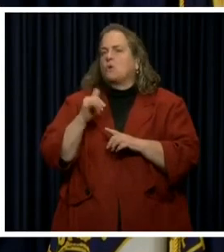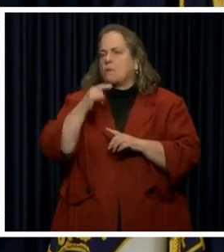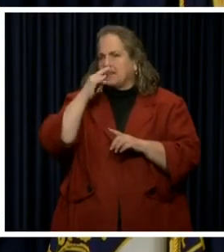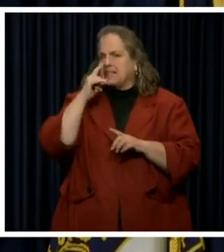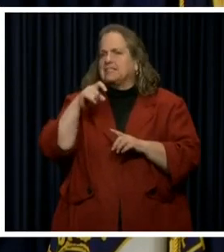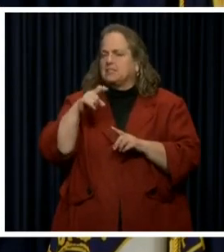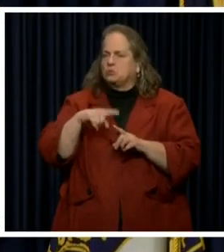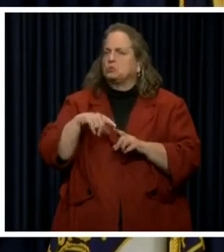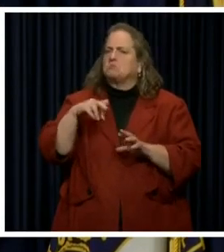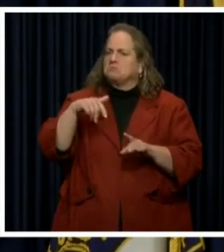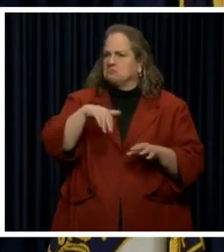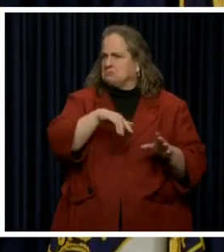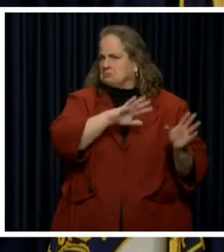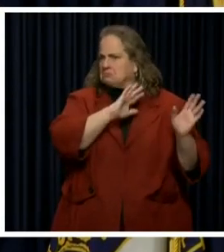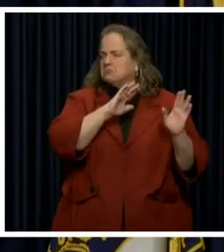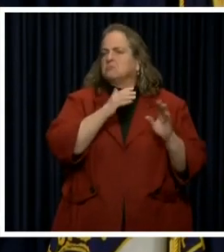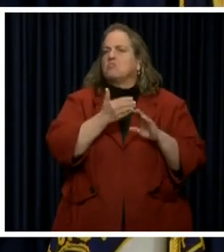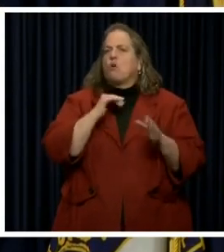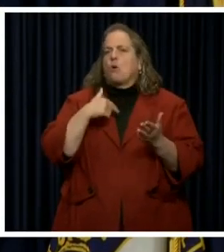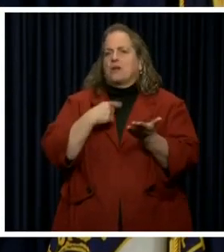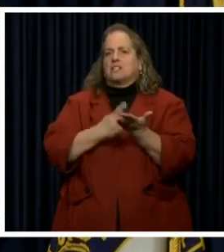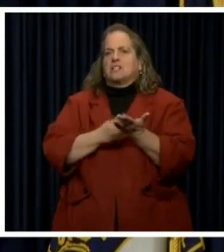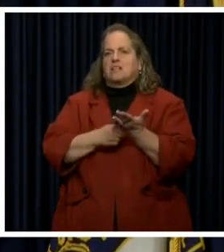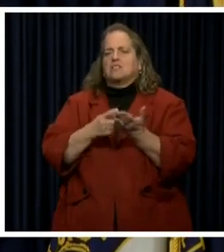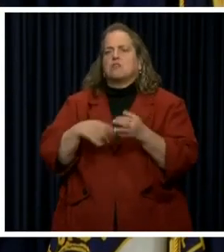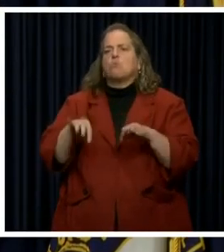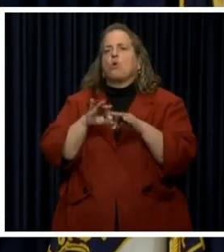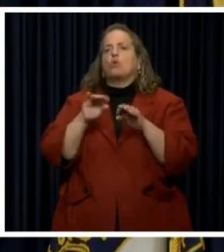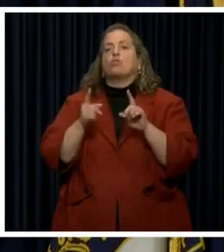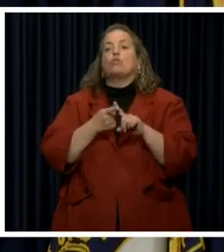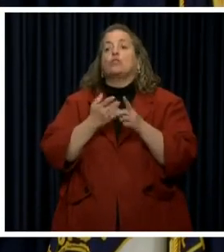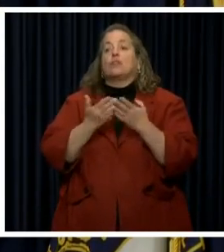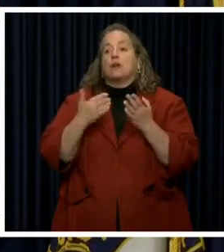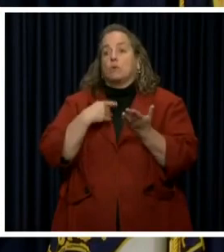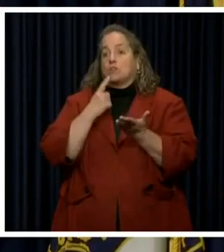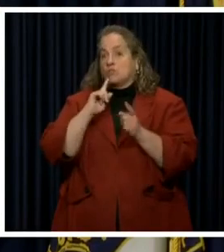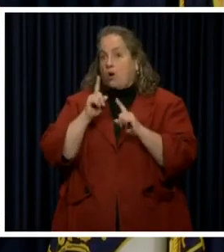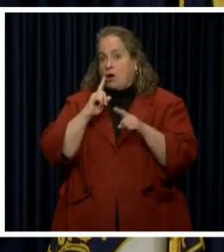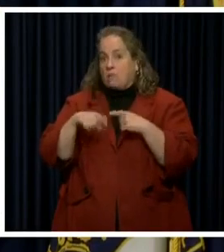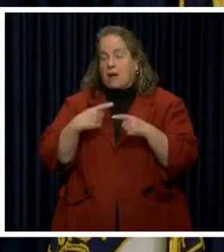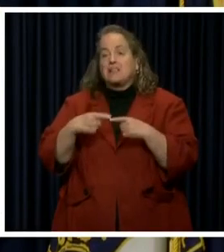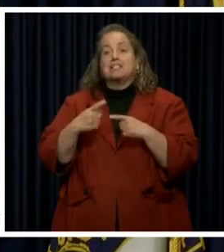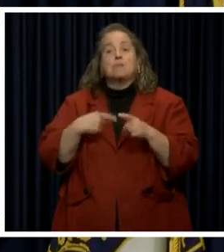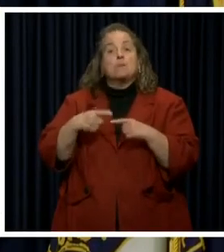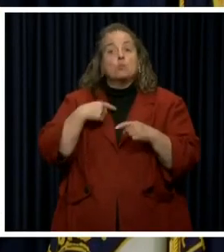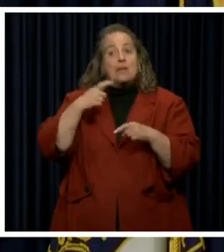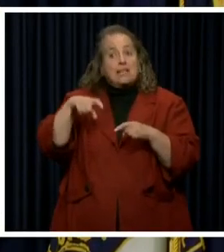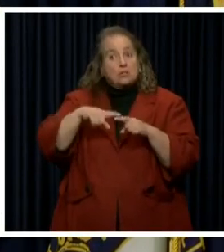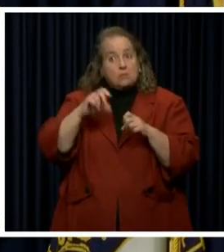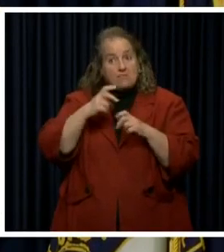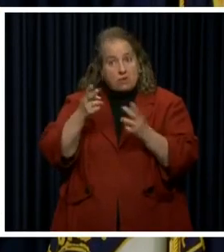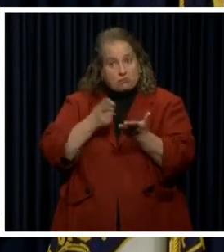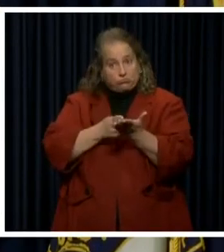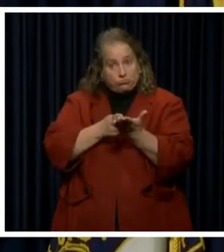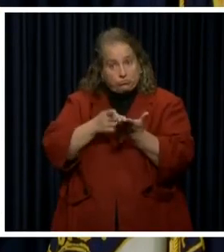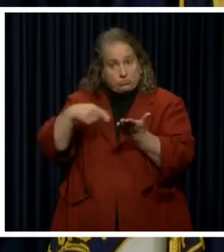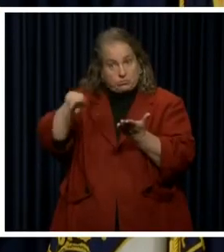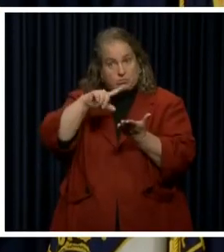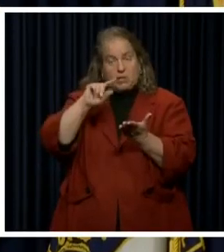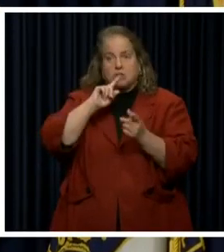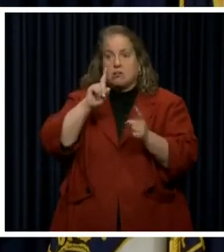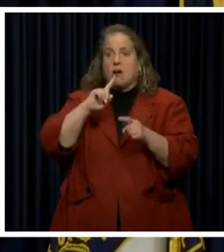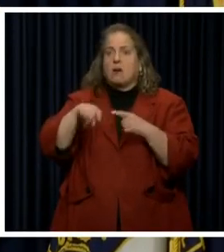very first thing we're going to have up. Sometimes we need to just be transparent and inform you about a couple of